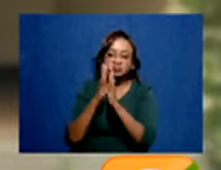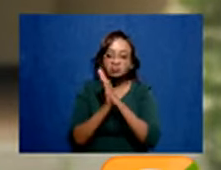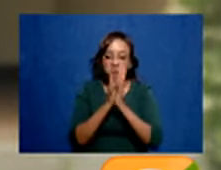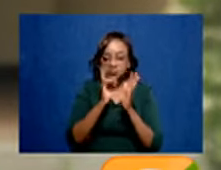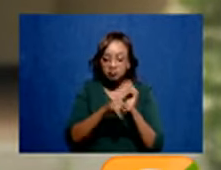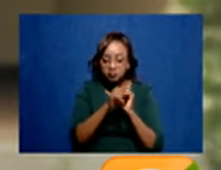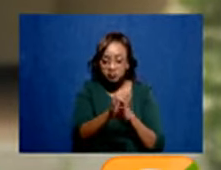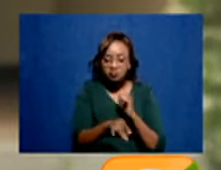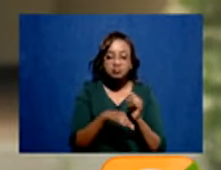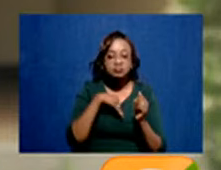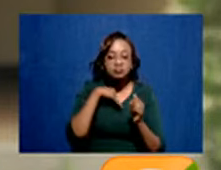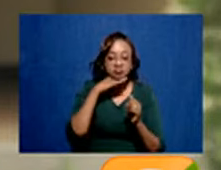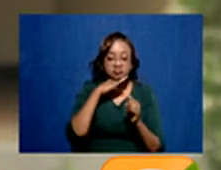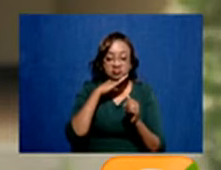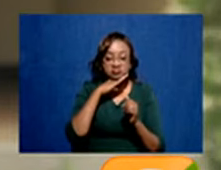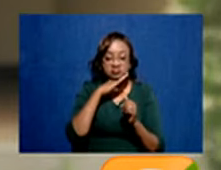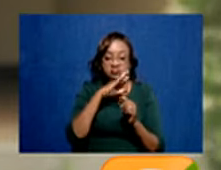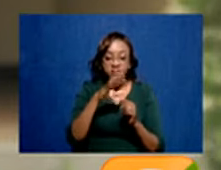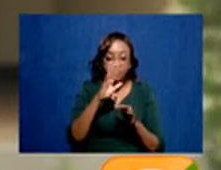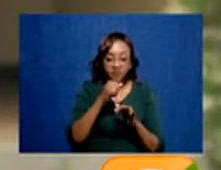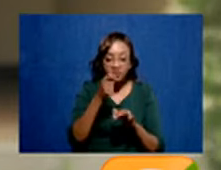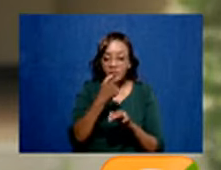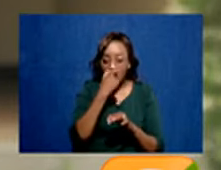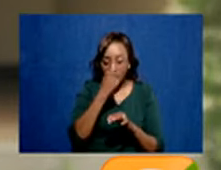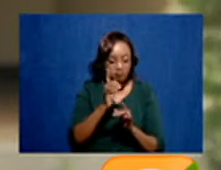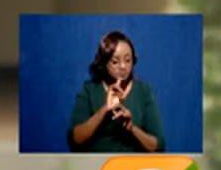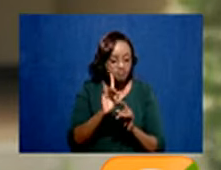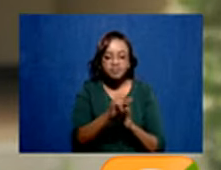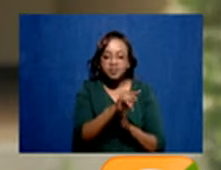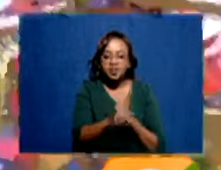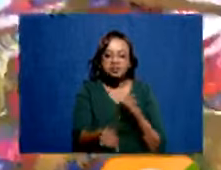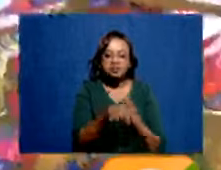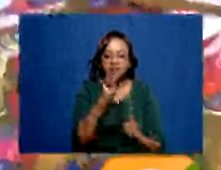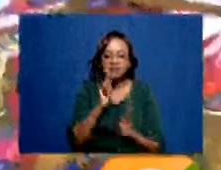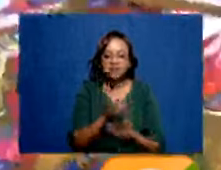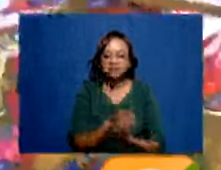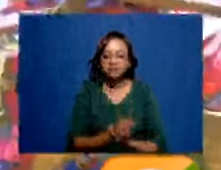that the deceased could have been murdered.